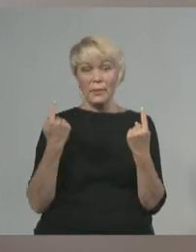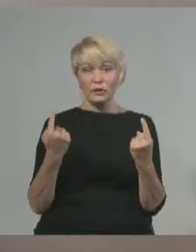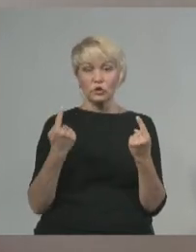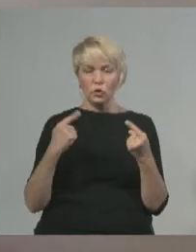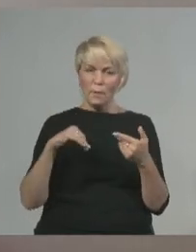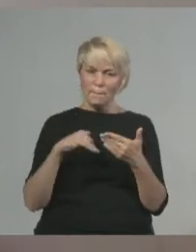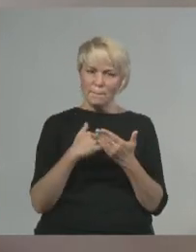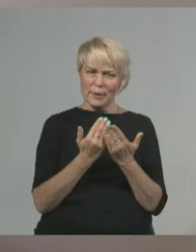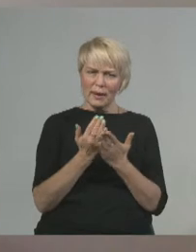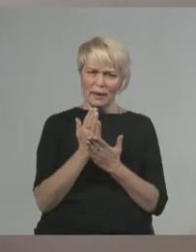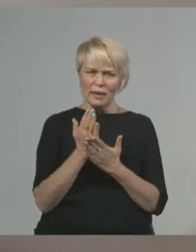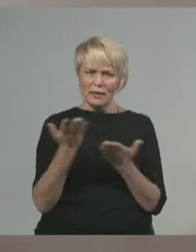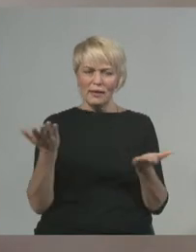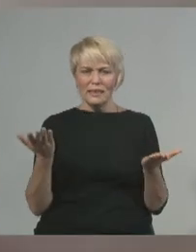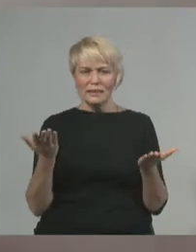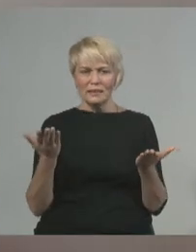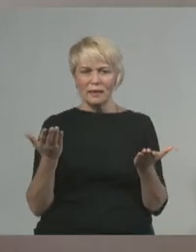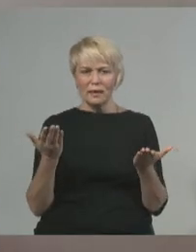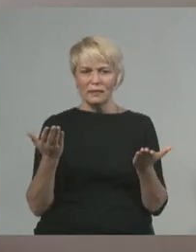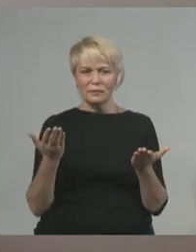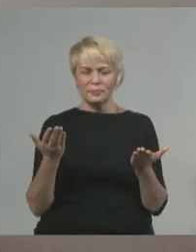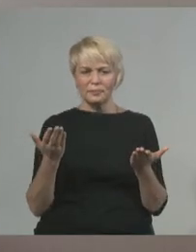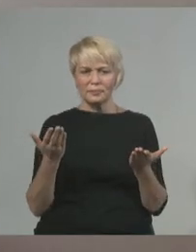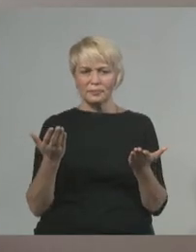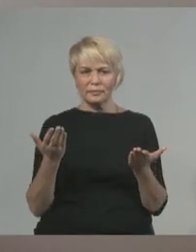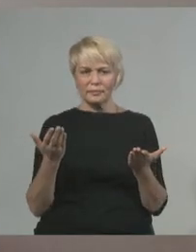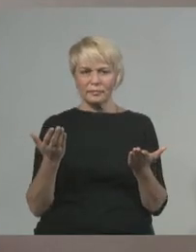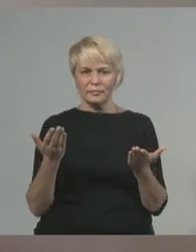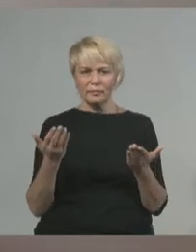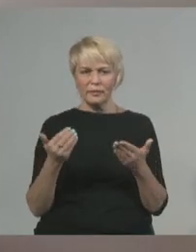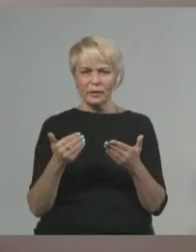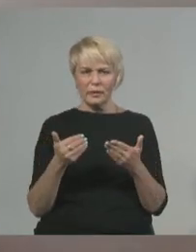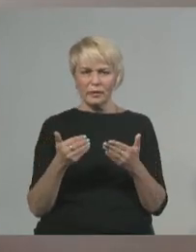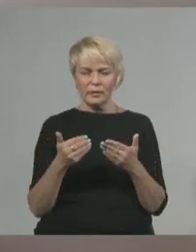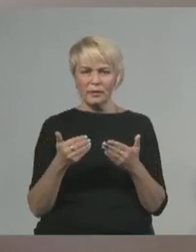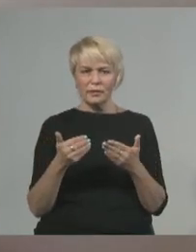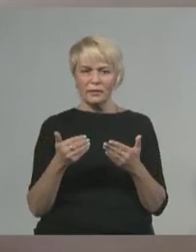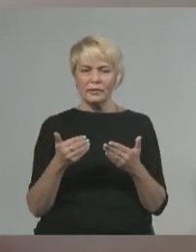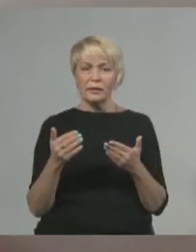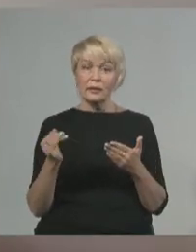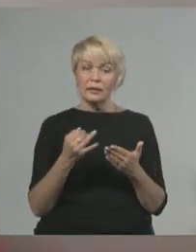big politics or in front of the state